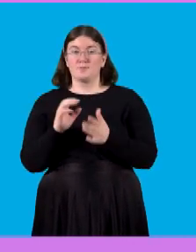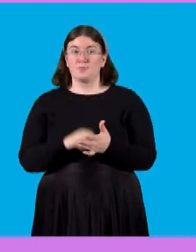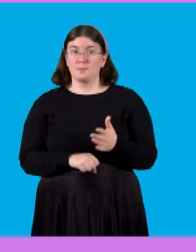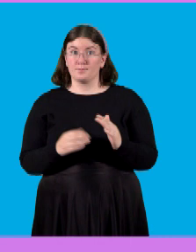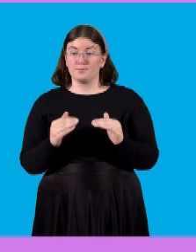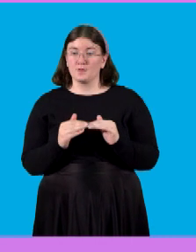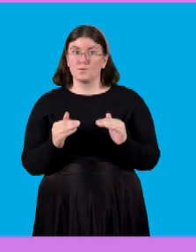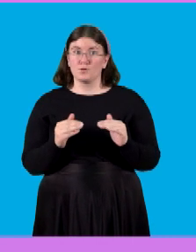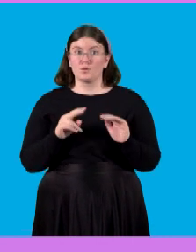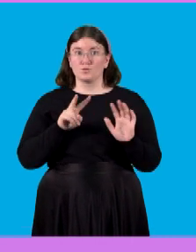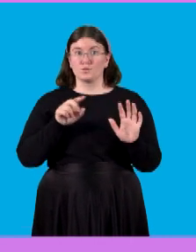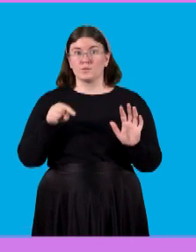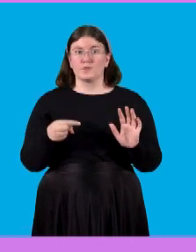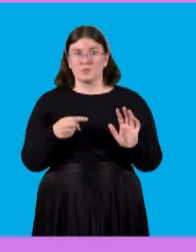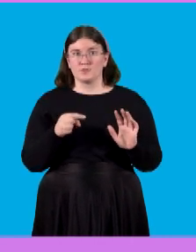of